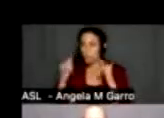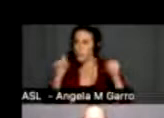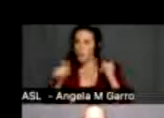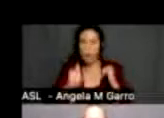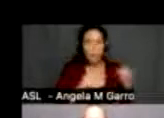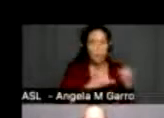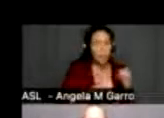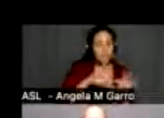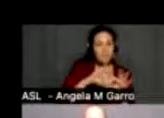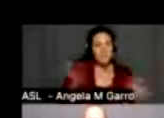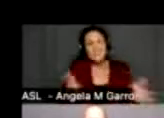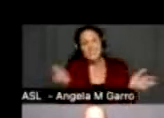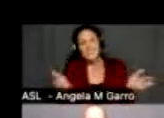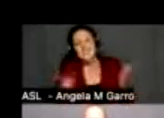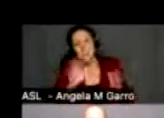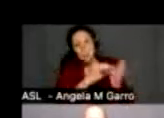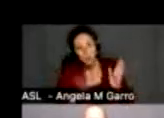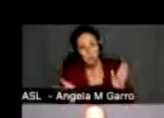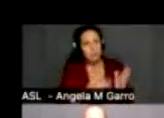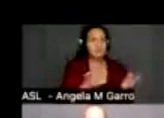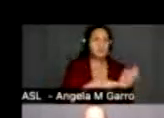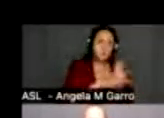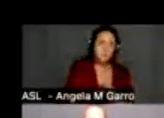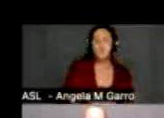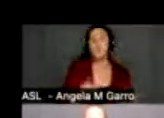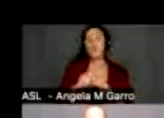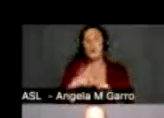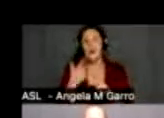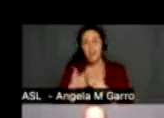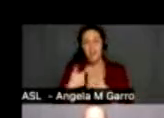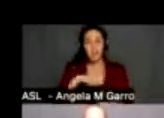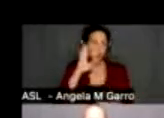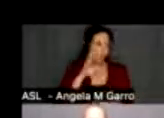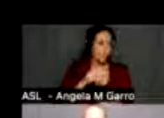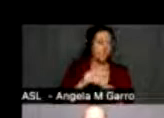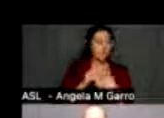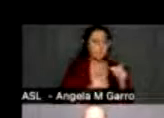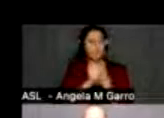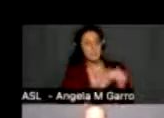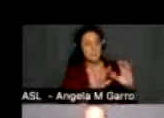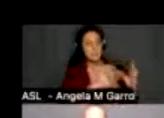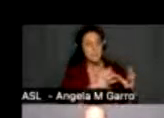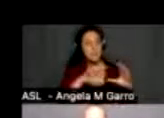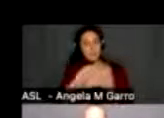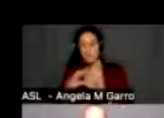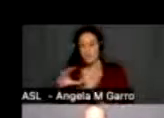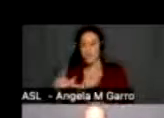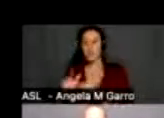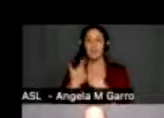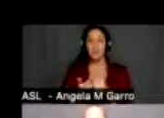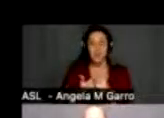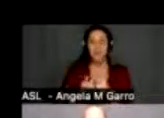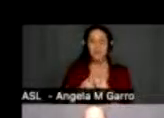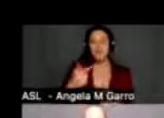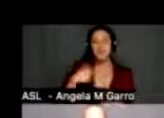to enroll. And as we begin to fill classes, we move to still unfilled